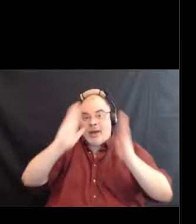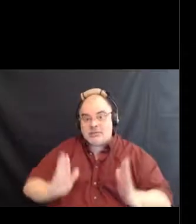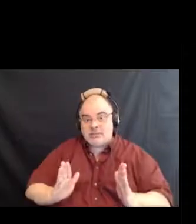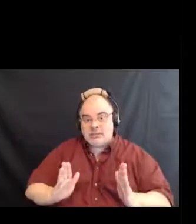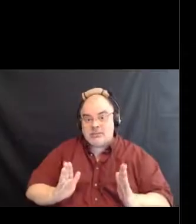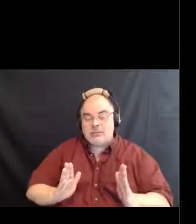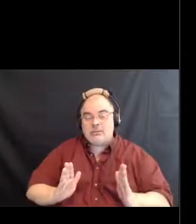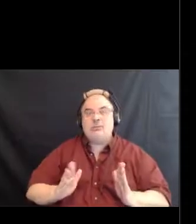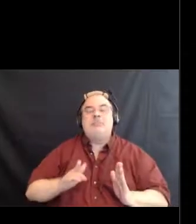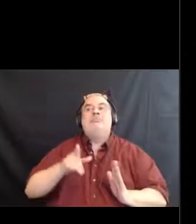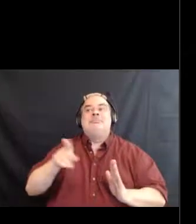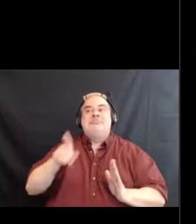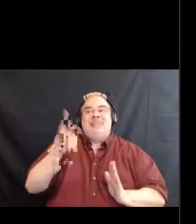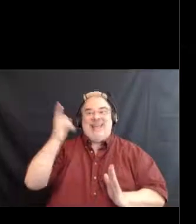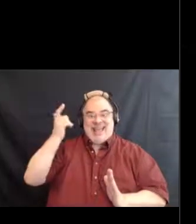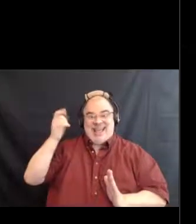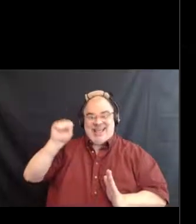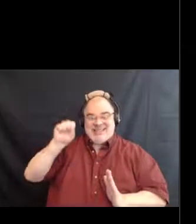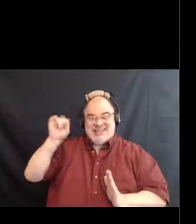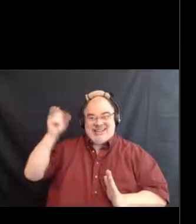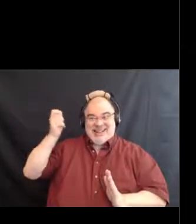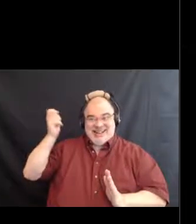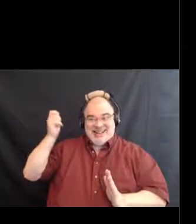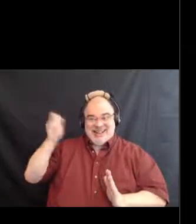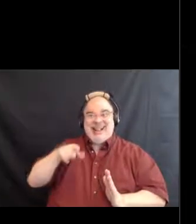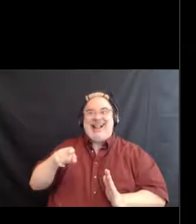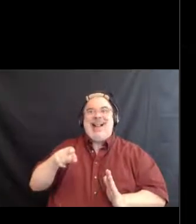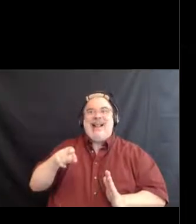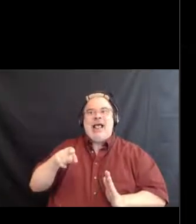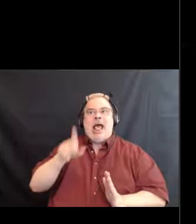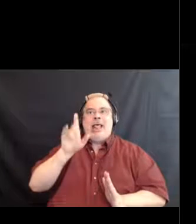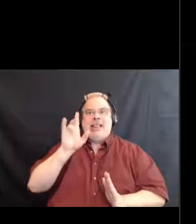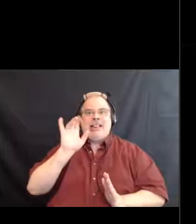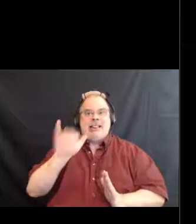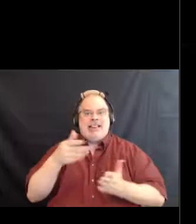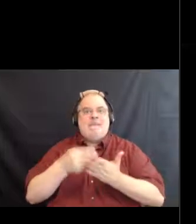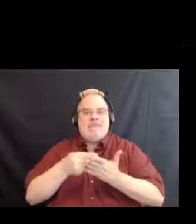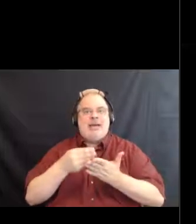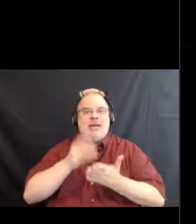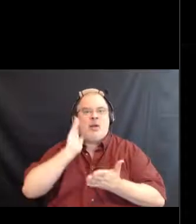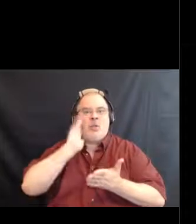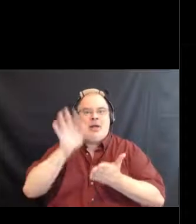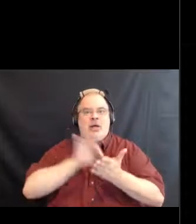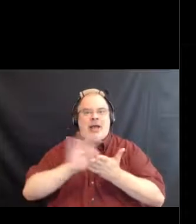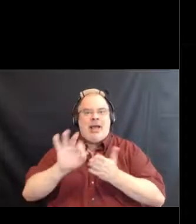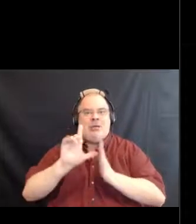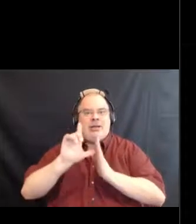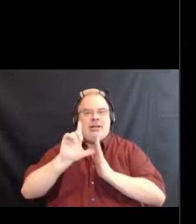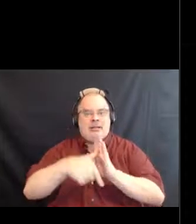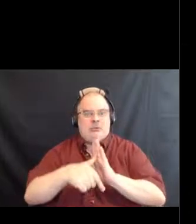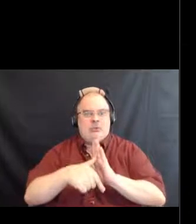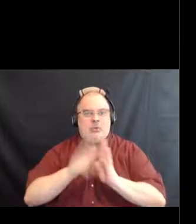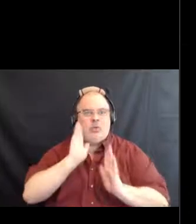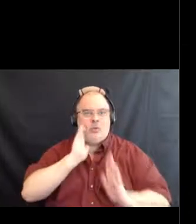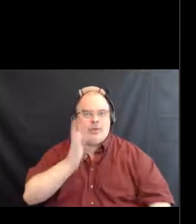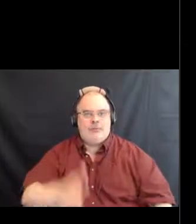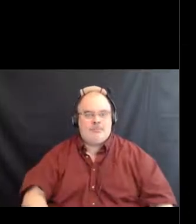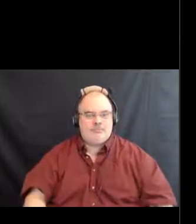and you're on SSI, pay those expenses the same month, or have the ABLE account pay it